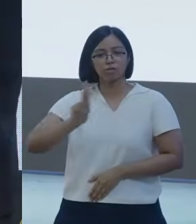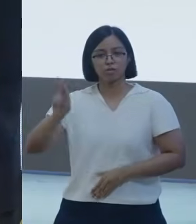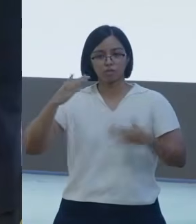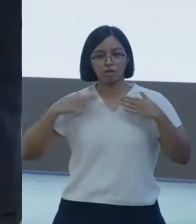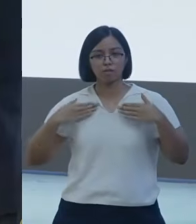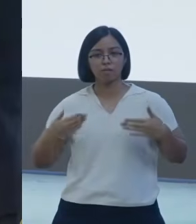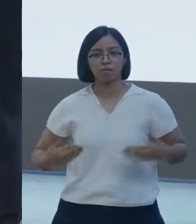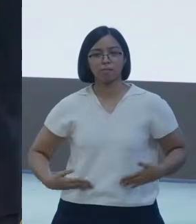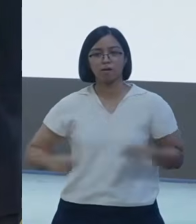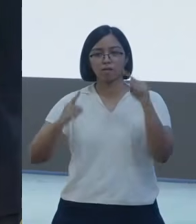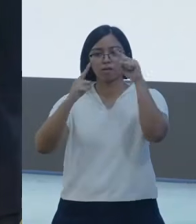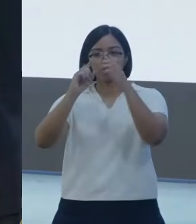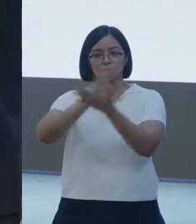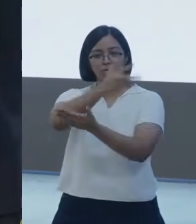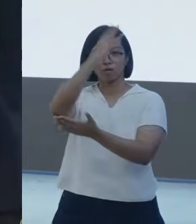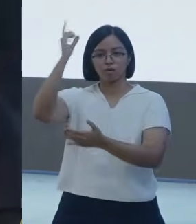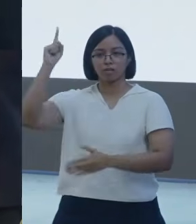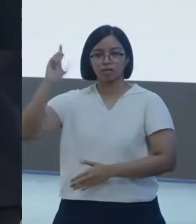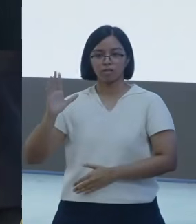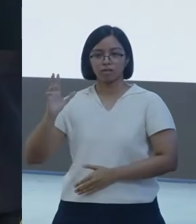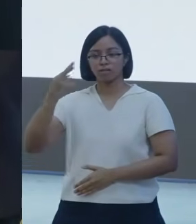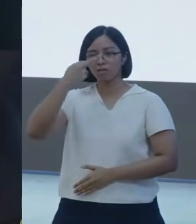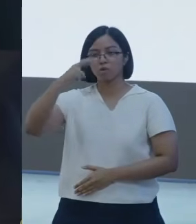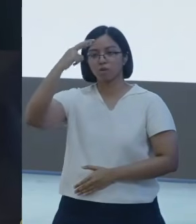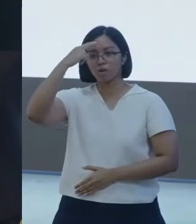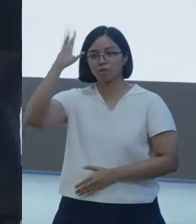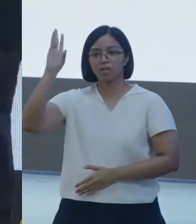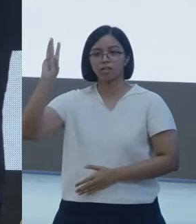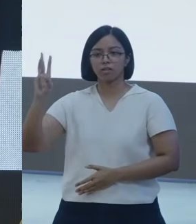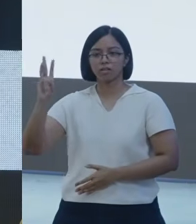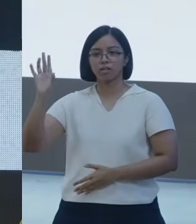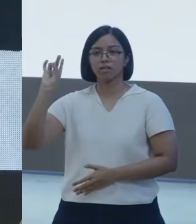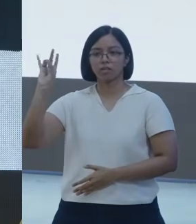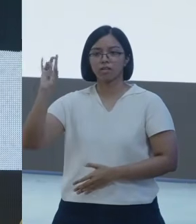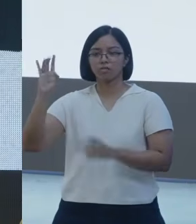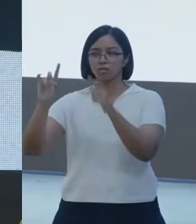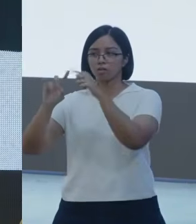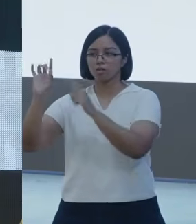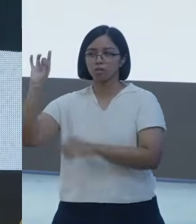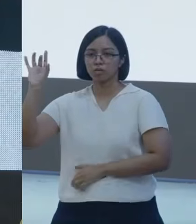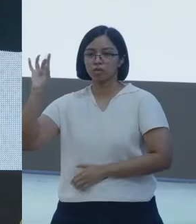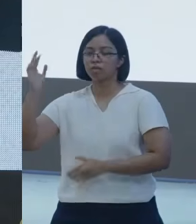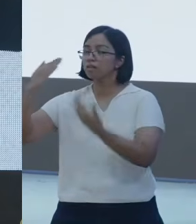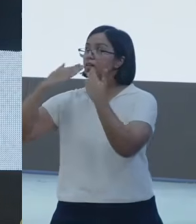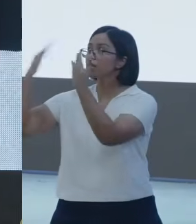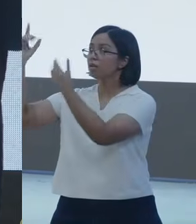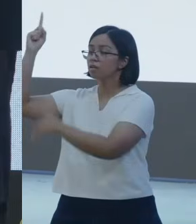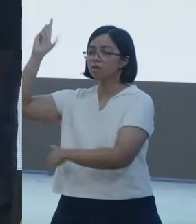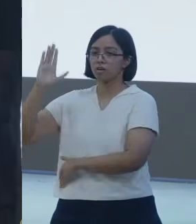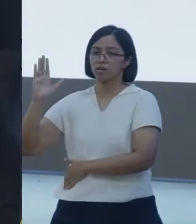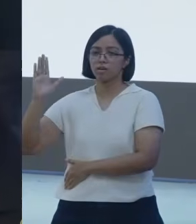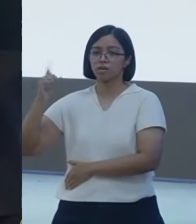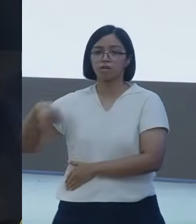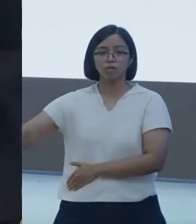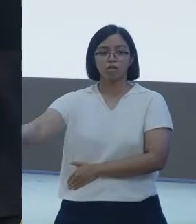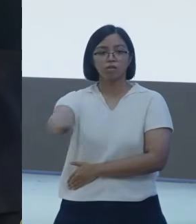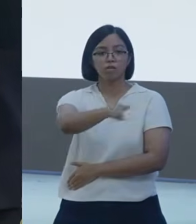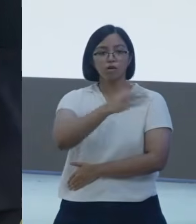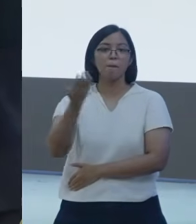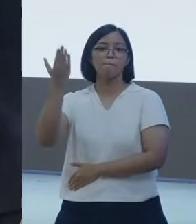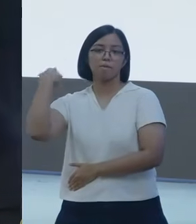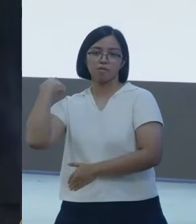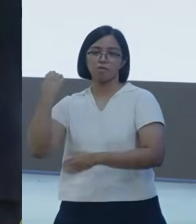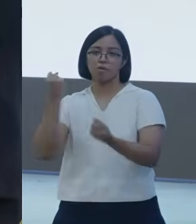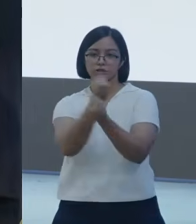kalooban natin. Romans 6:17 to 18. But thanks be to God that you who were once slaves